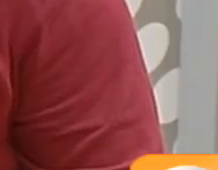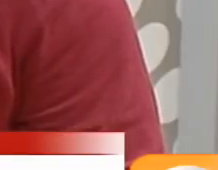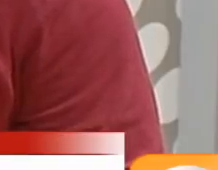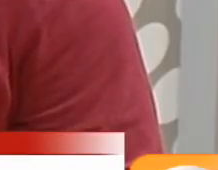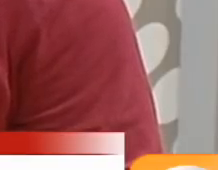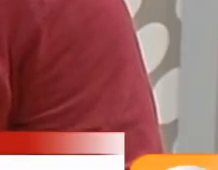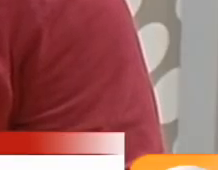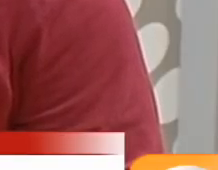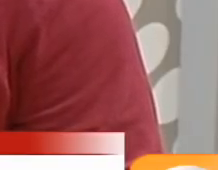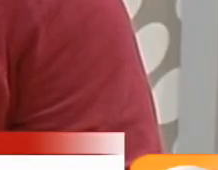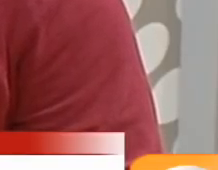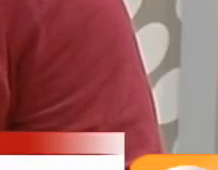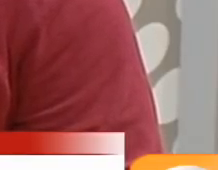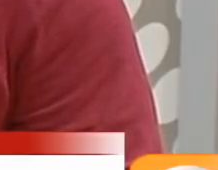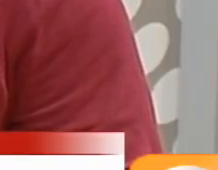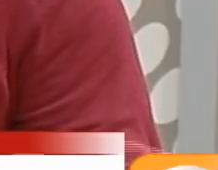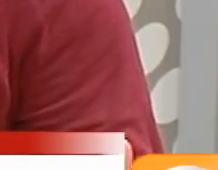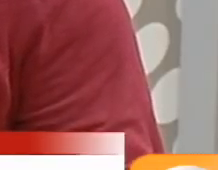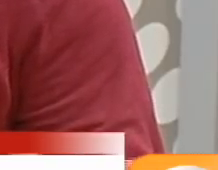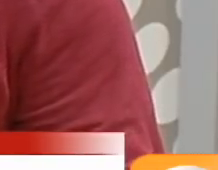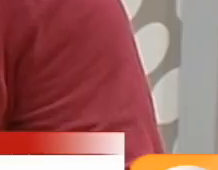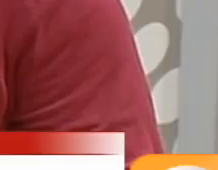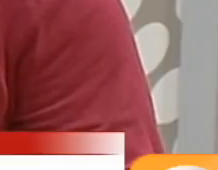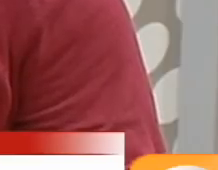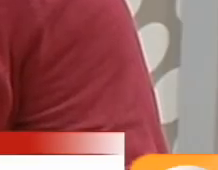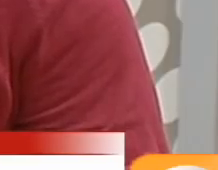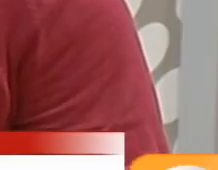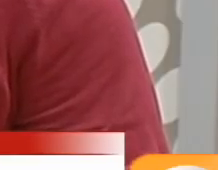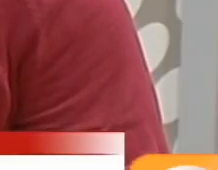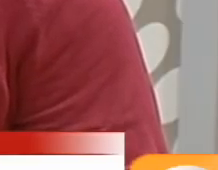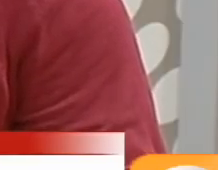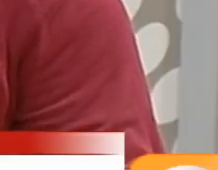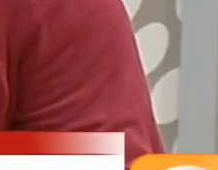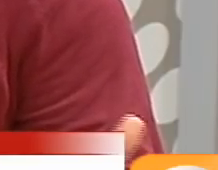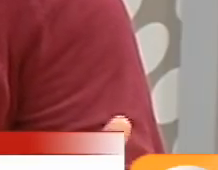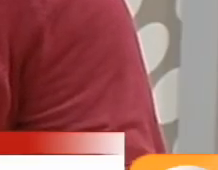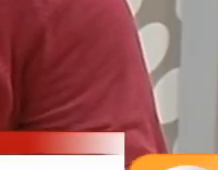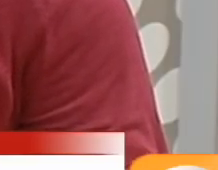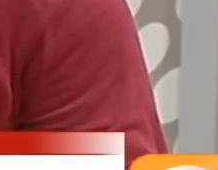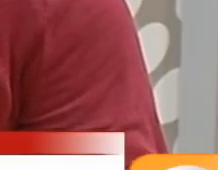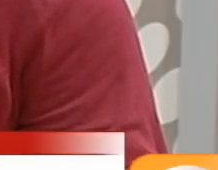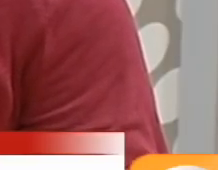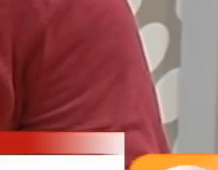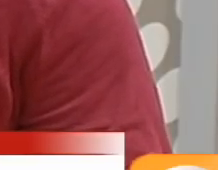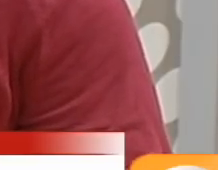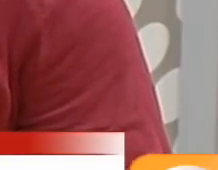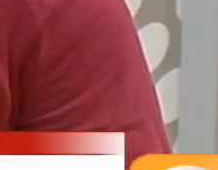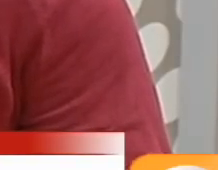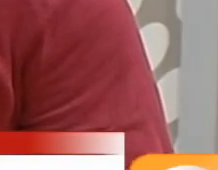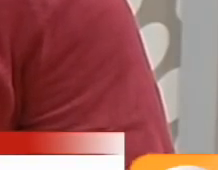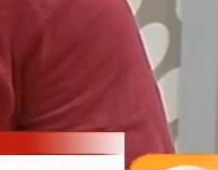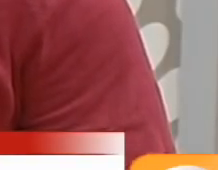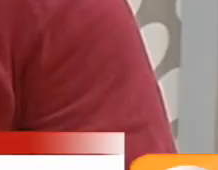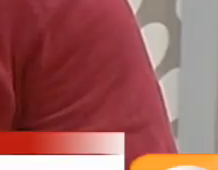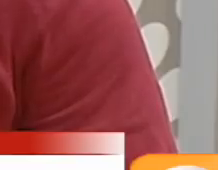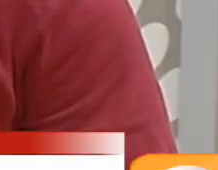evidence I've seen so far has only been on metal surfaces and a few other surfaces. Okay. Talking about 3 days, 3 hours to 3 days